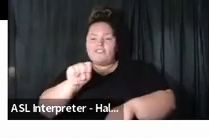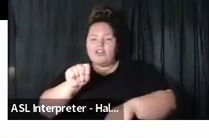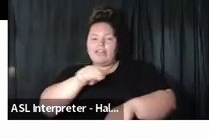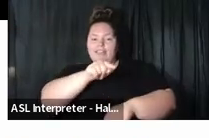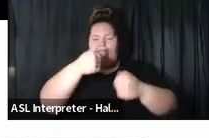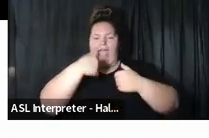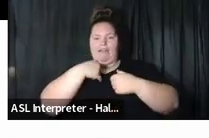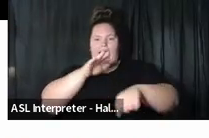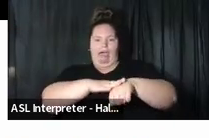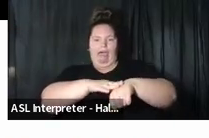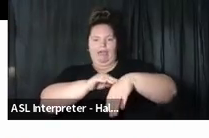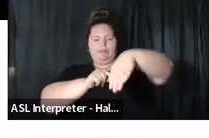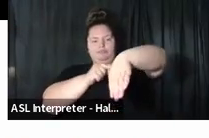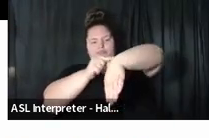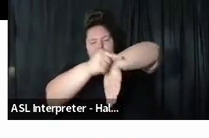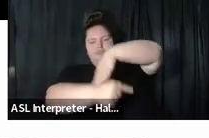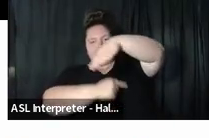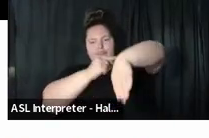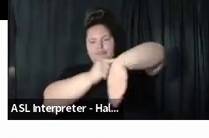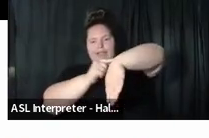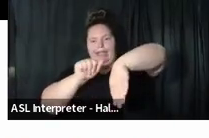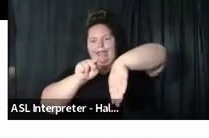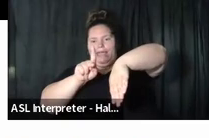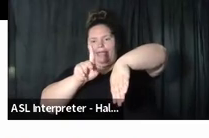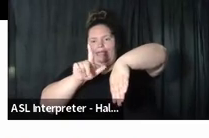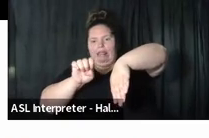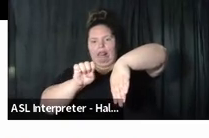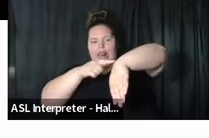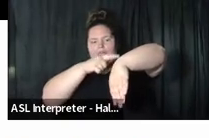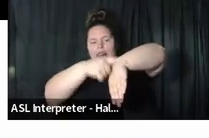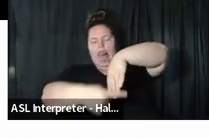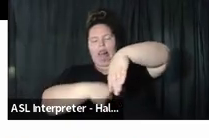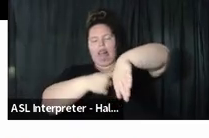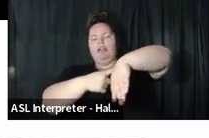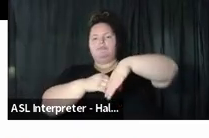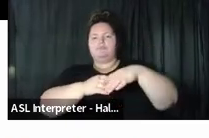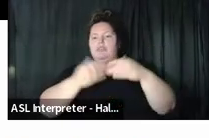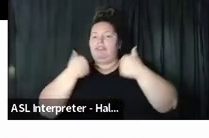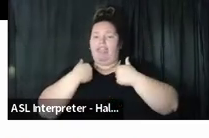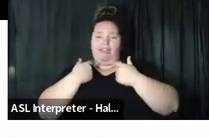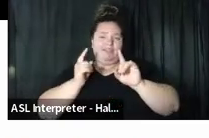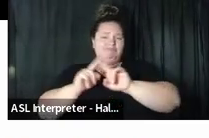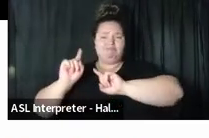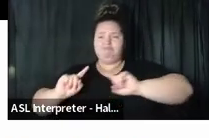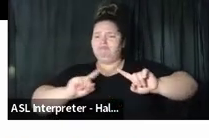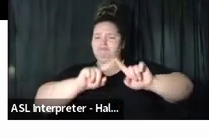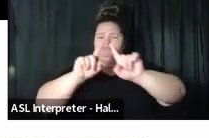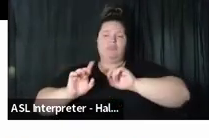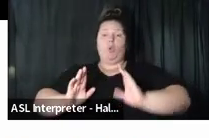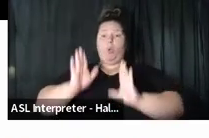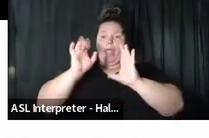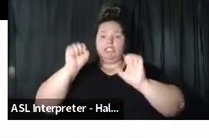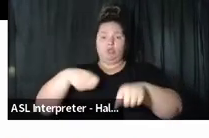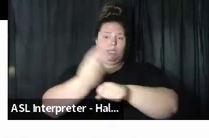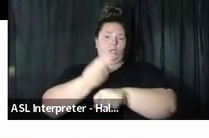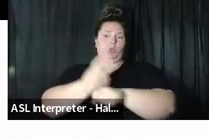it's like a wristband, but it's on their ankle instead of it being on their wrist. And they have a lot of different types, different ways that you can